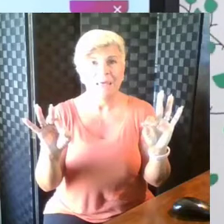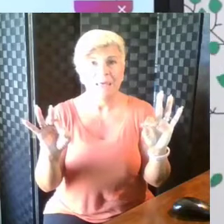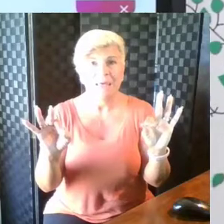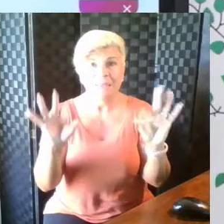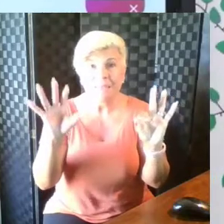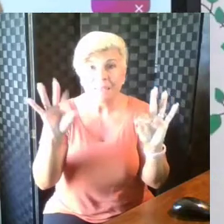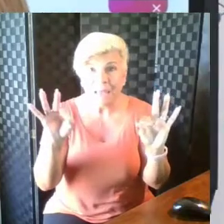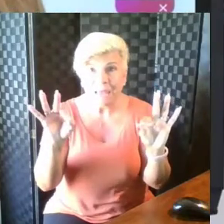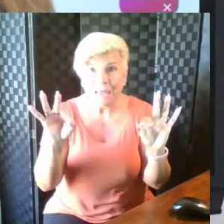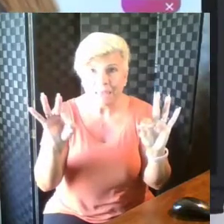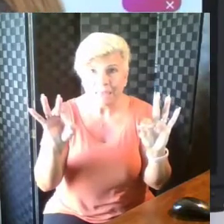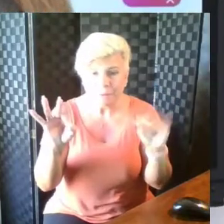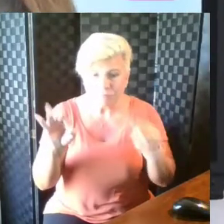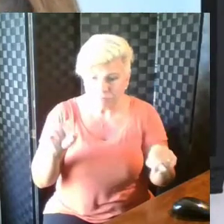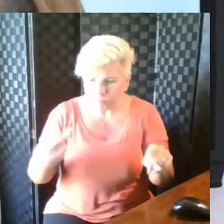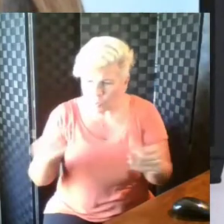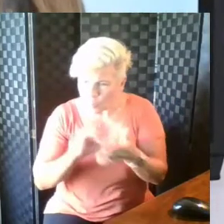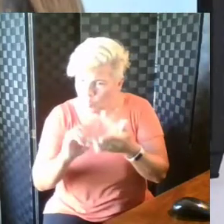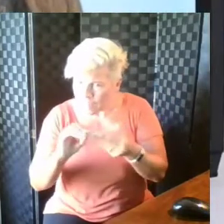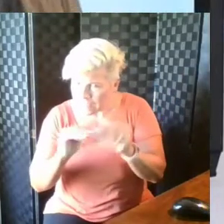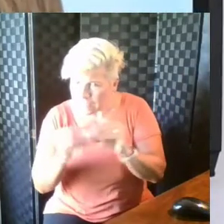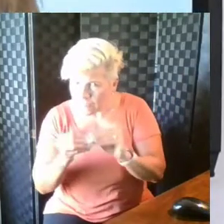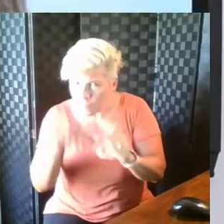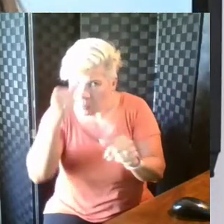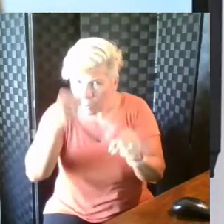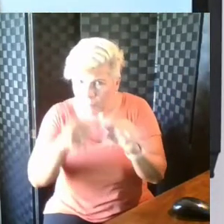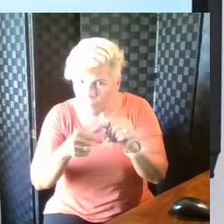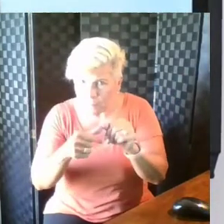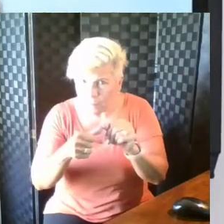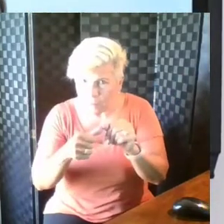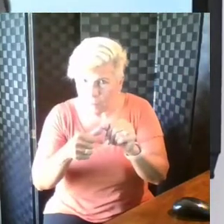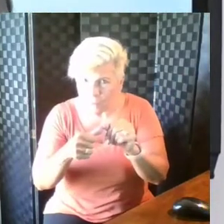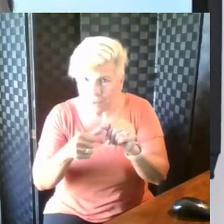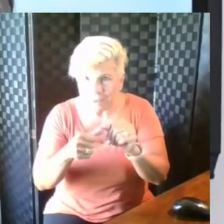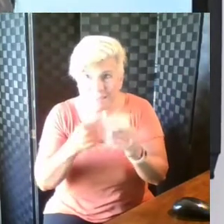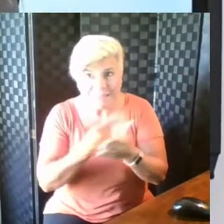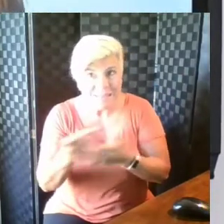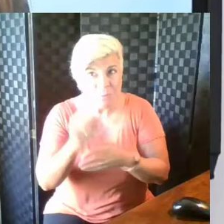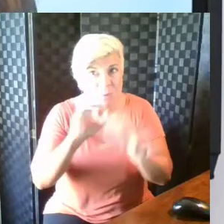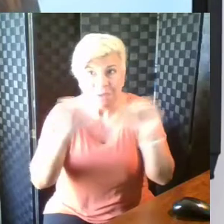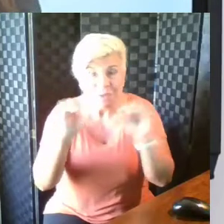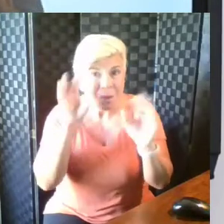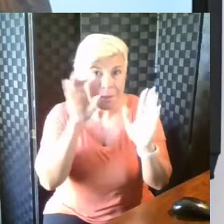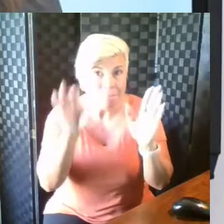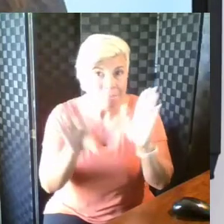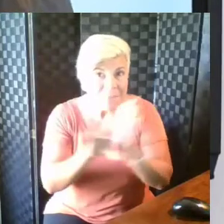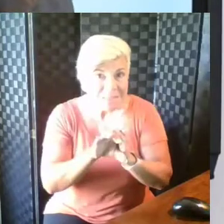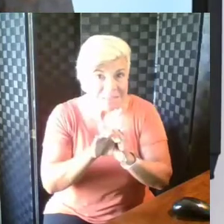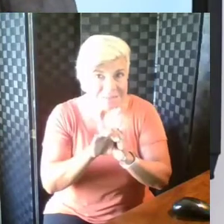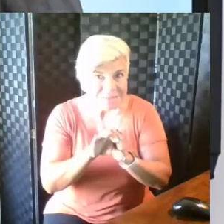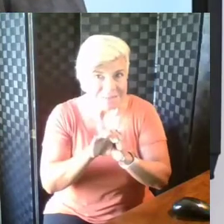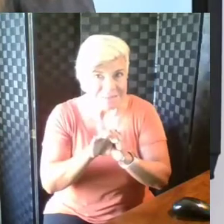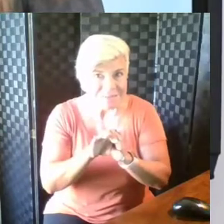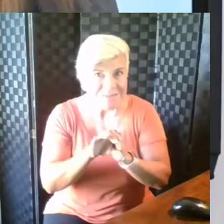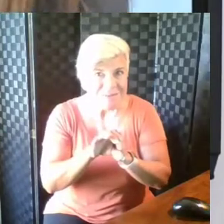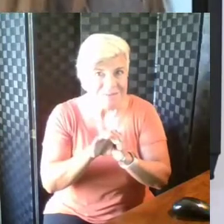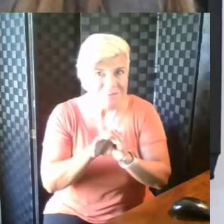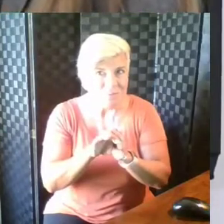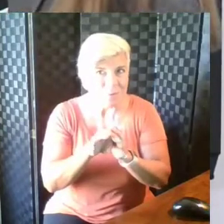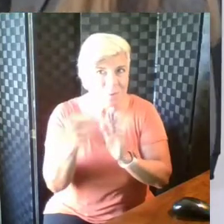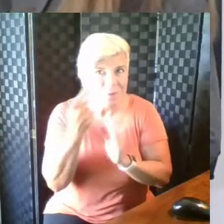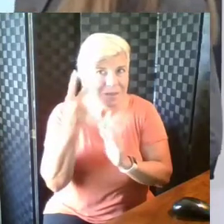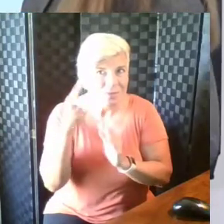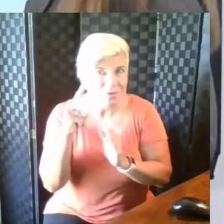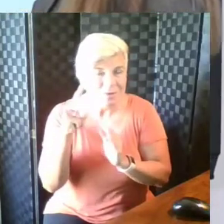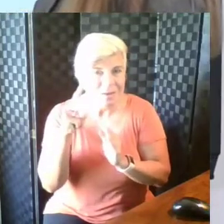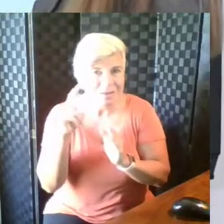9's down here at the bottom where I'm writing the number. Remember, we're going to take away the picture for next week. So we're just kind of stair-stepping ourselves into that